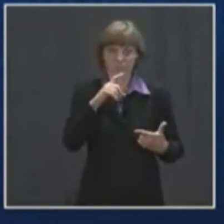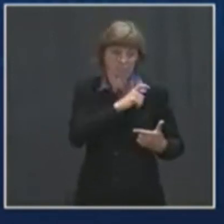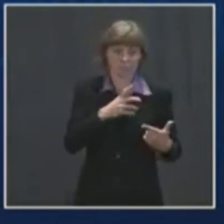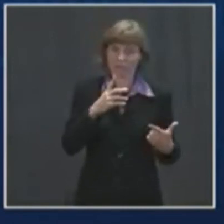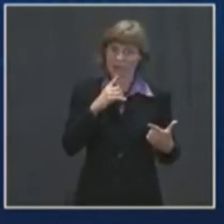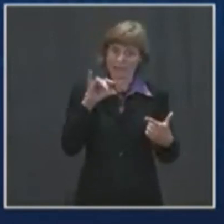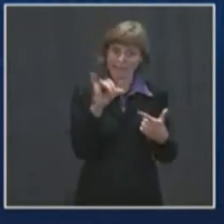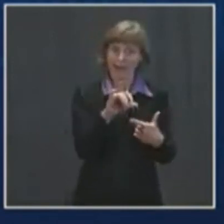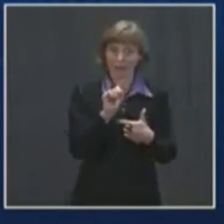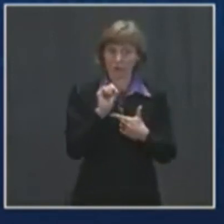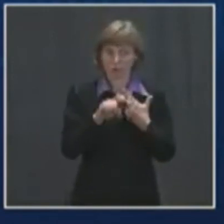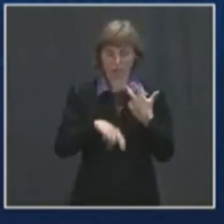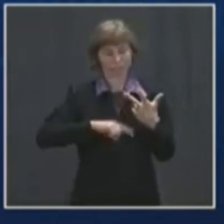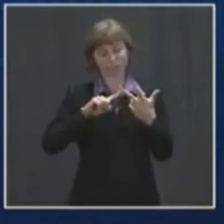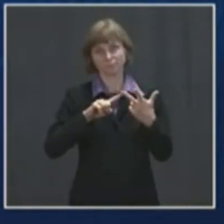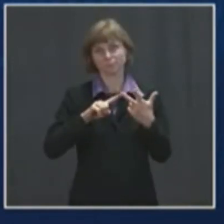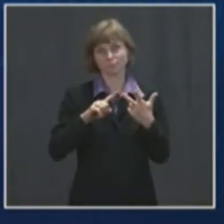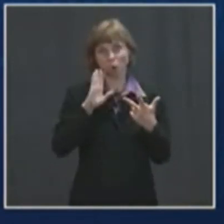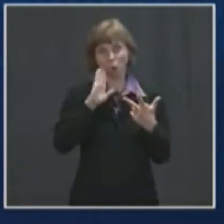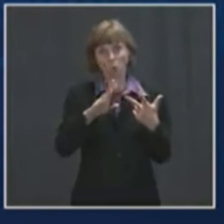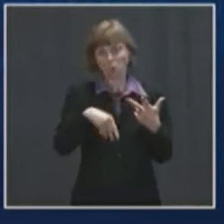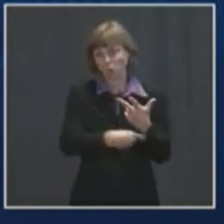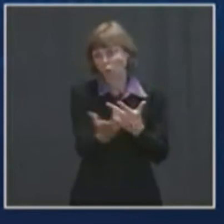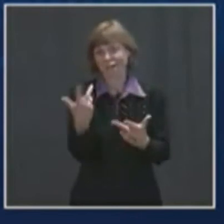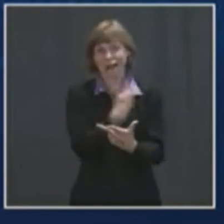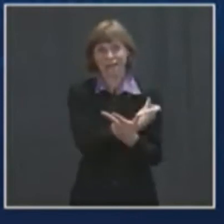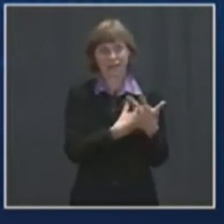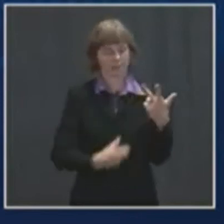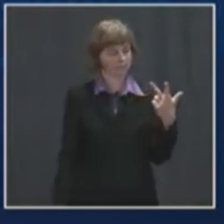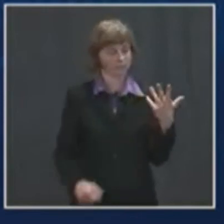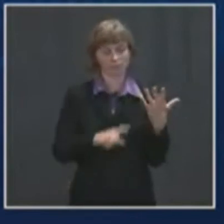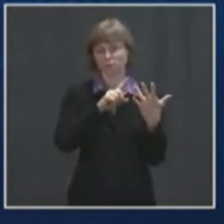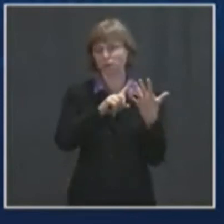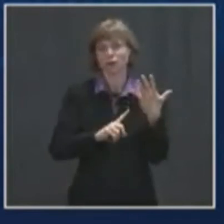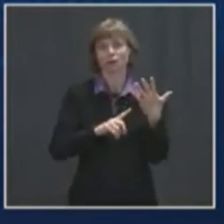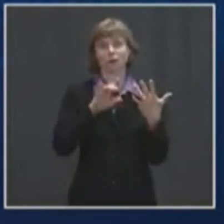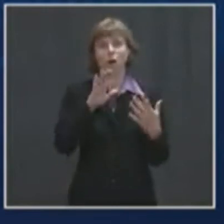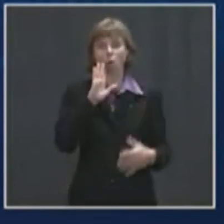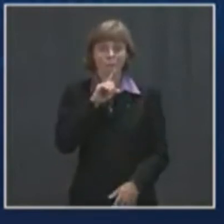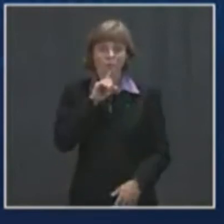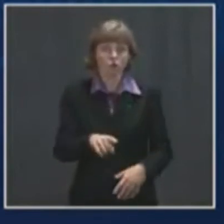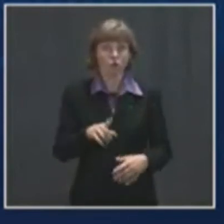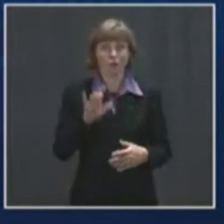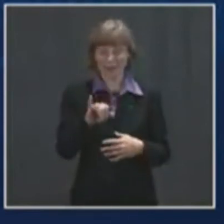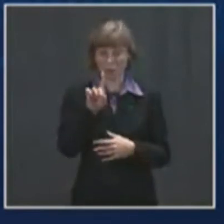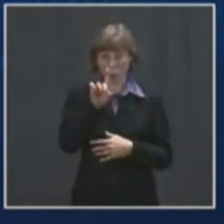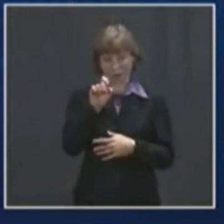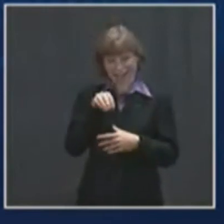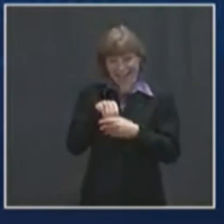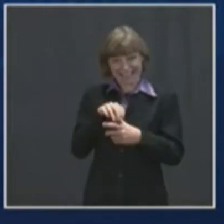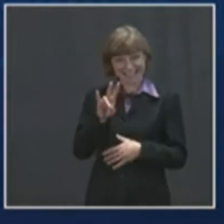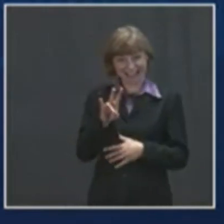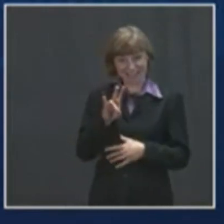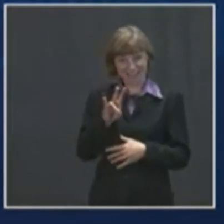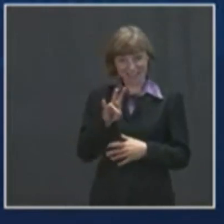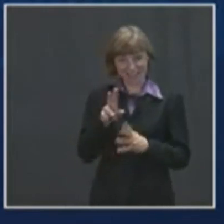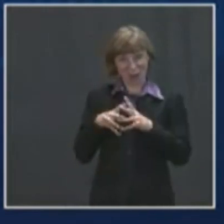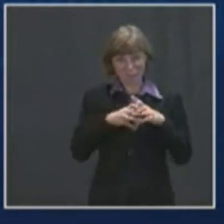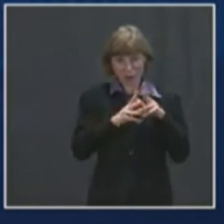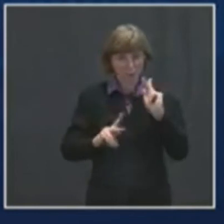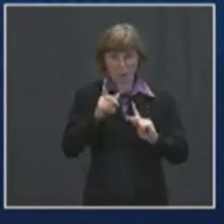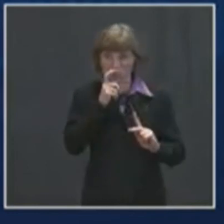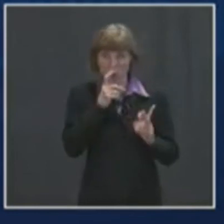It's a package that will get vaccines in the arms of Americans, and it's a package that will ensure that the 1 in 7 Americans who don't have enough are